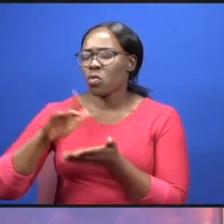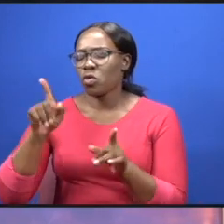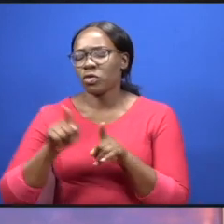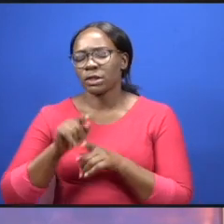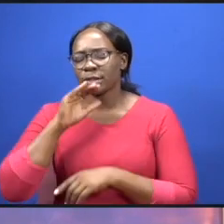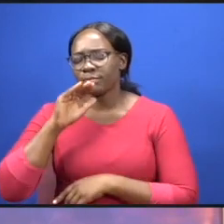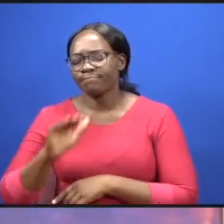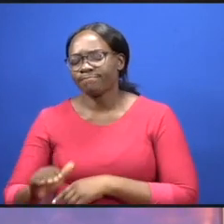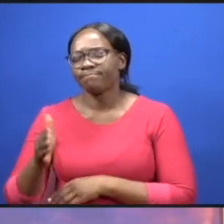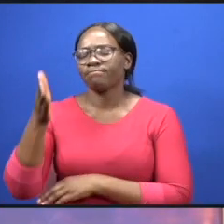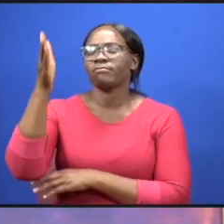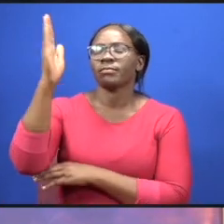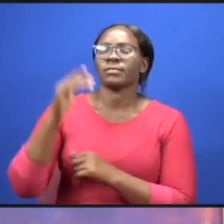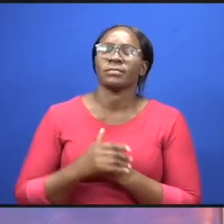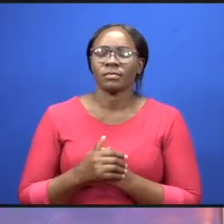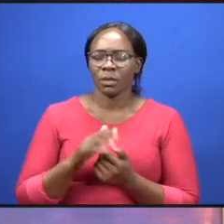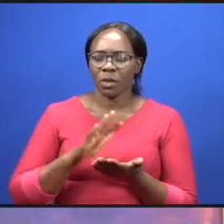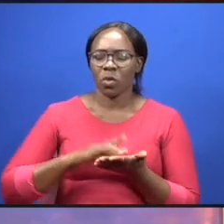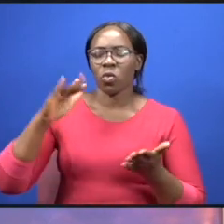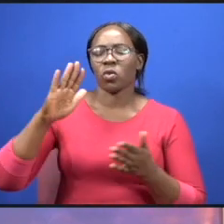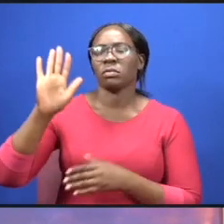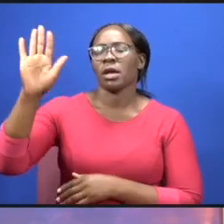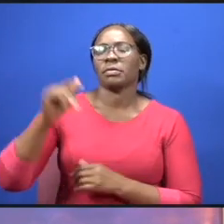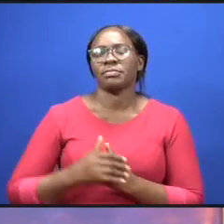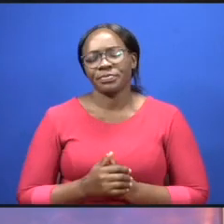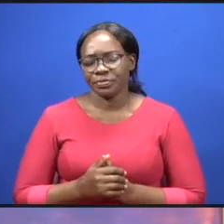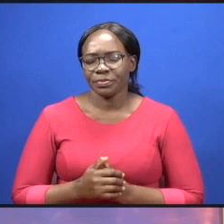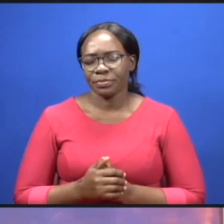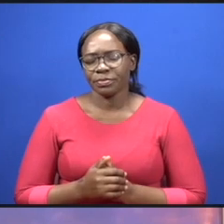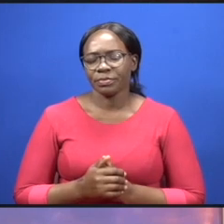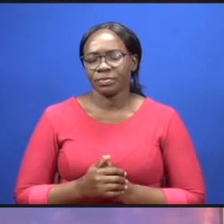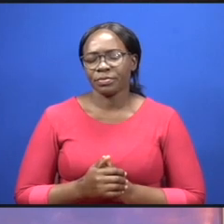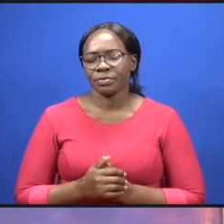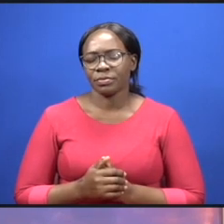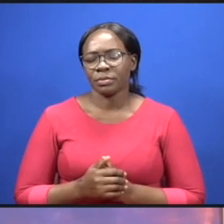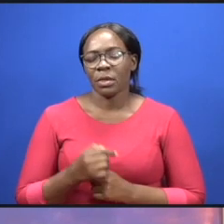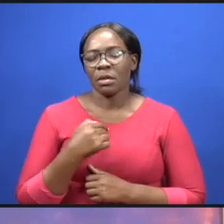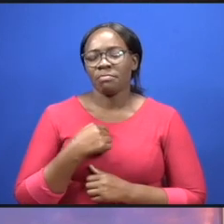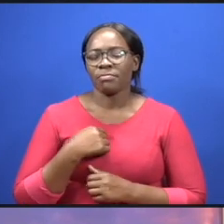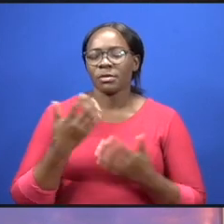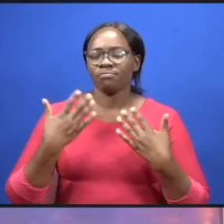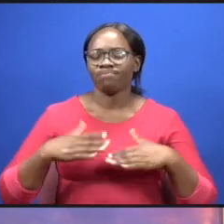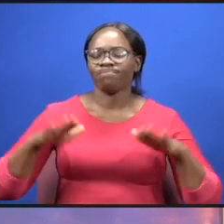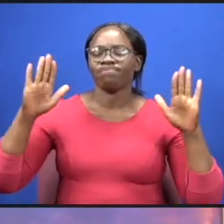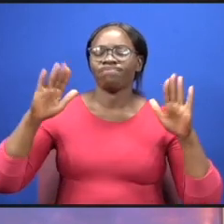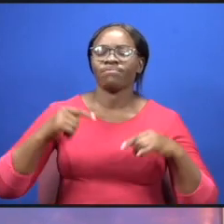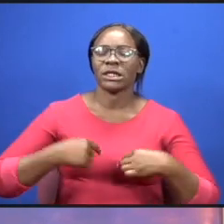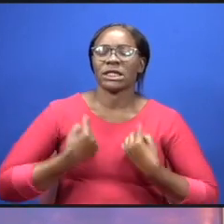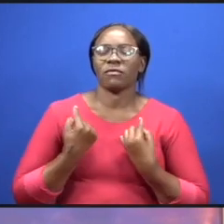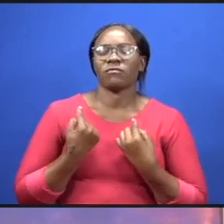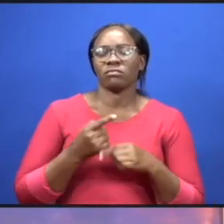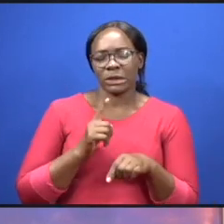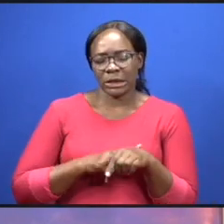and more like the Son of God, for the glory of God. And to this end, I commend myself for the